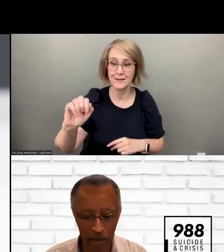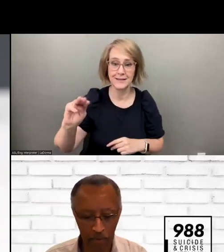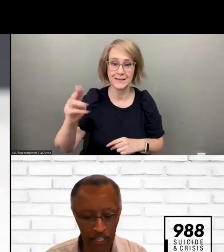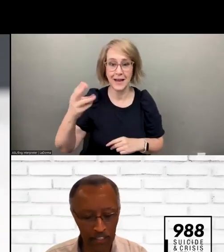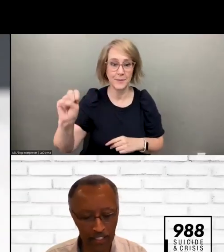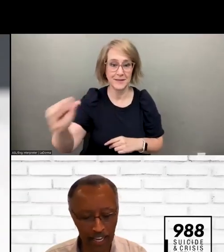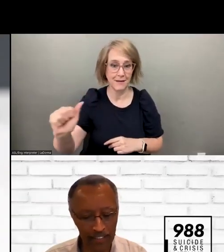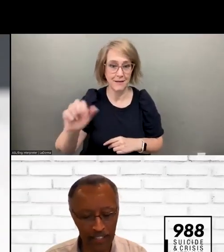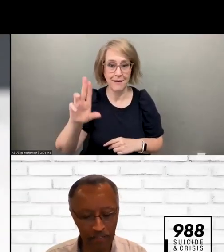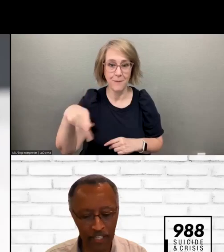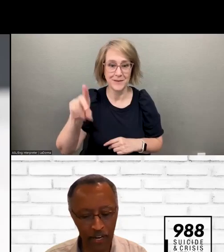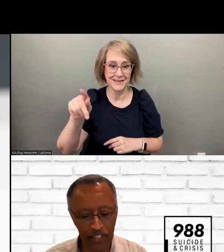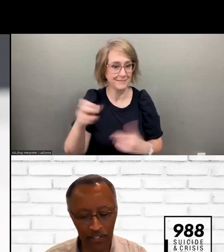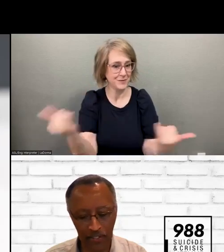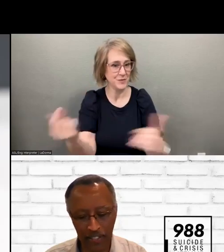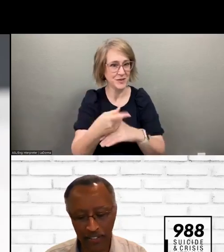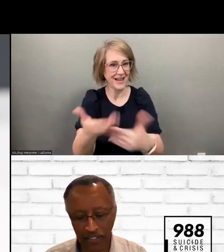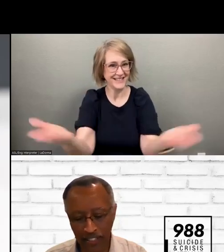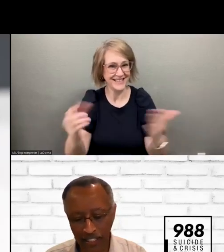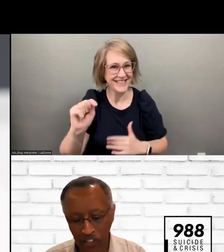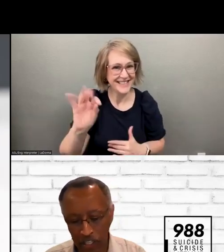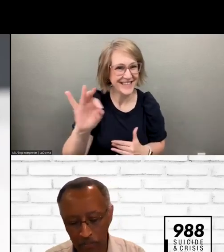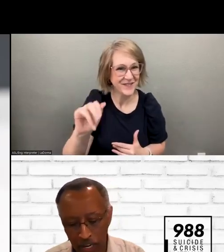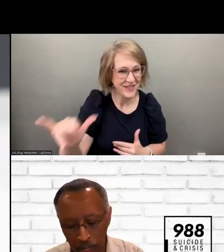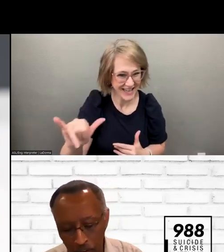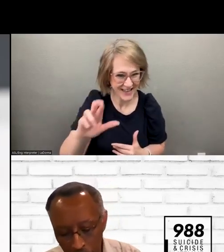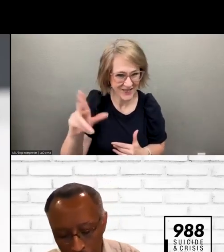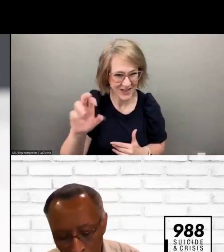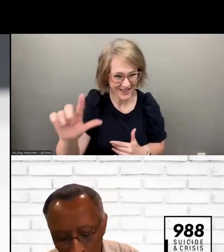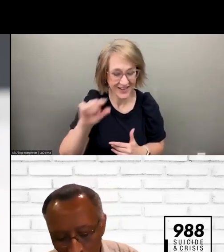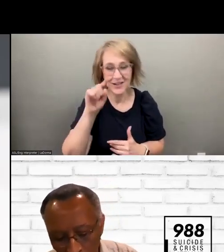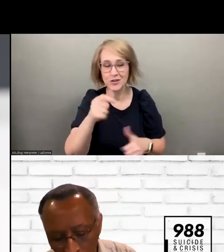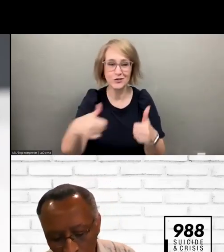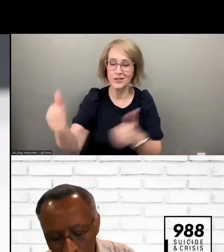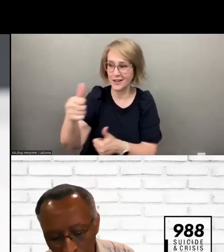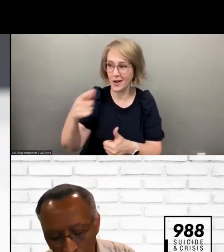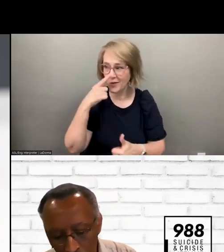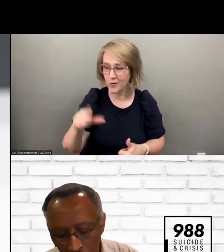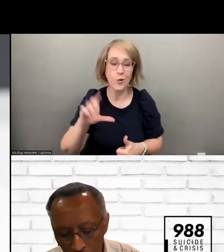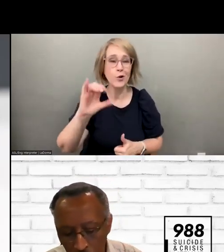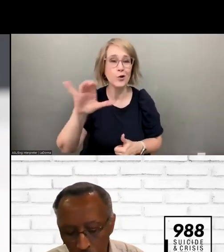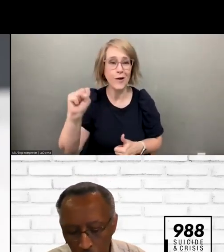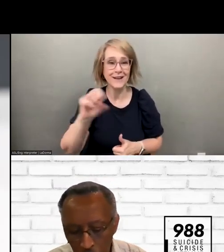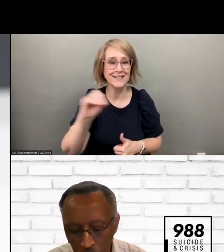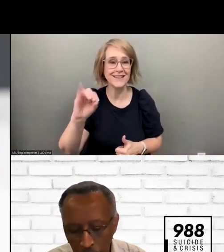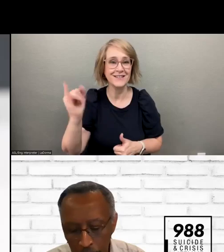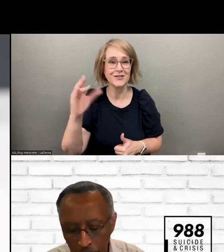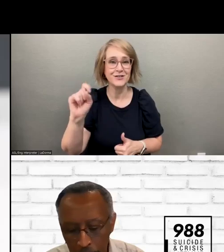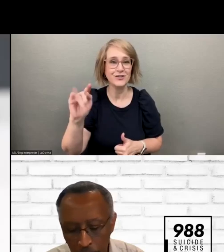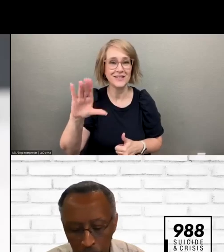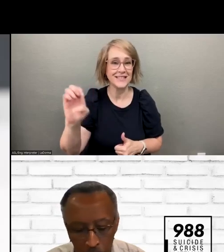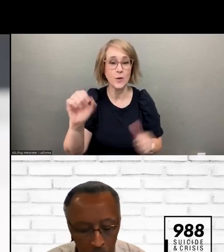And we have with us today Tiffany Russell, who's the Chief of Crisis and Justice Initiatives with